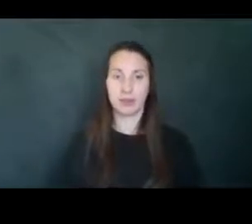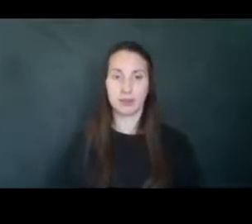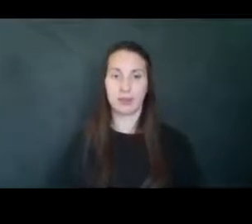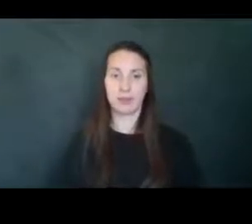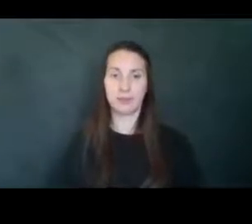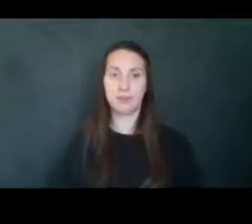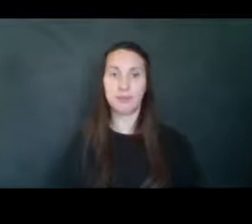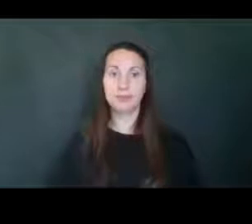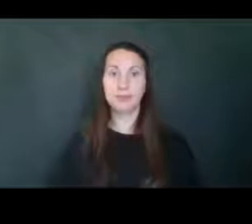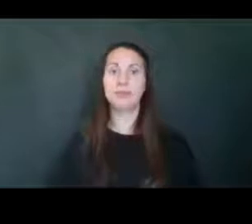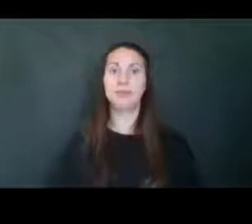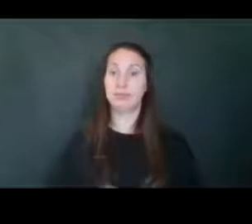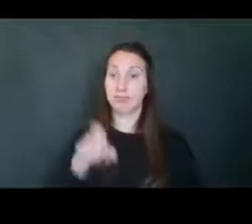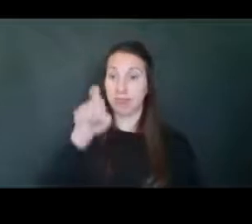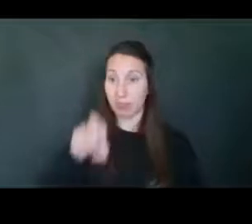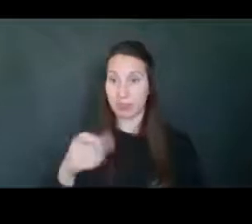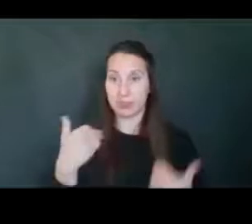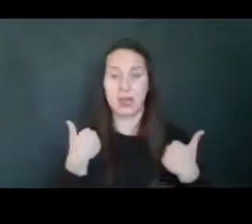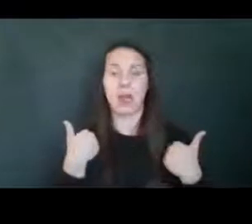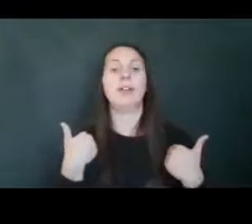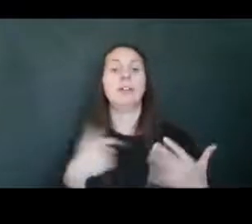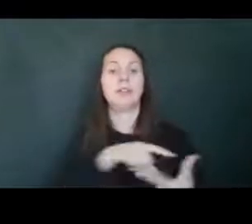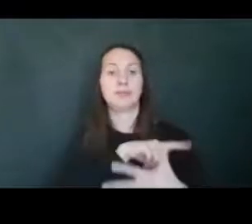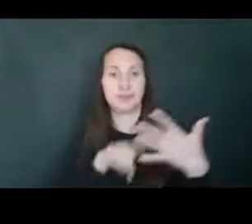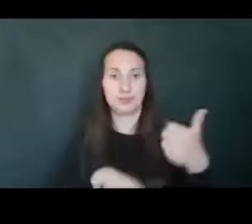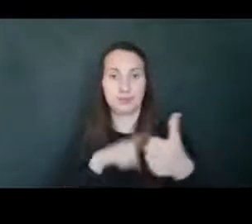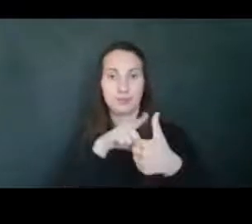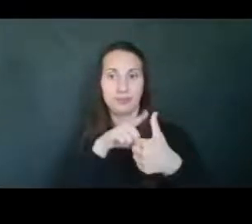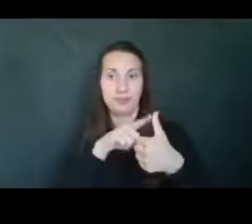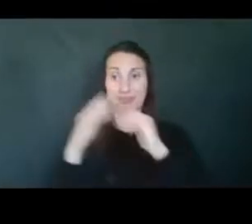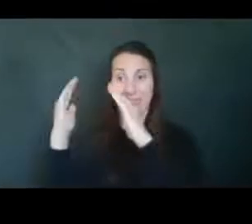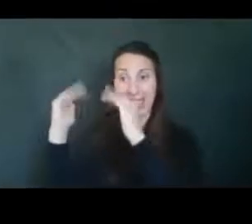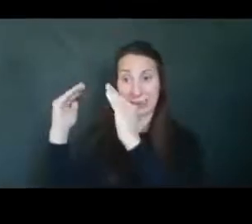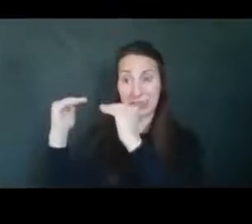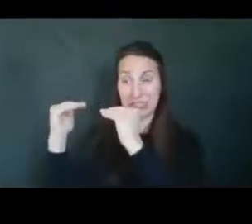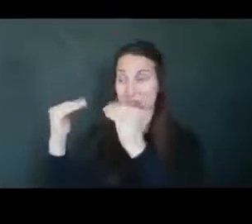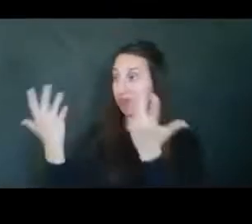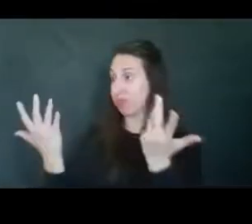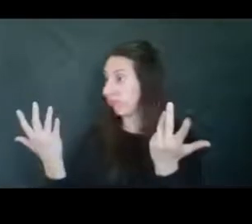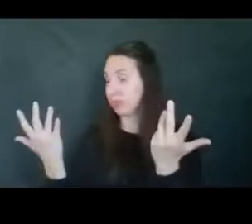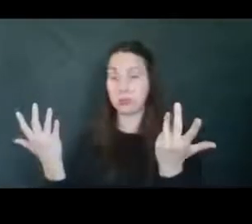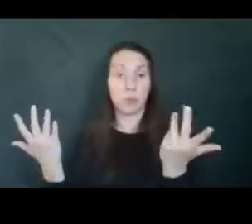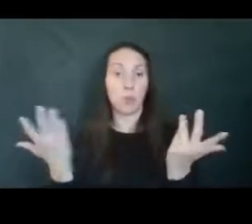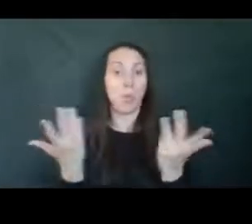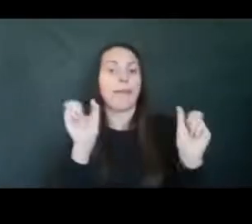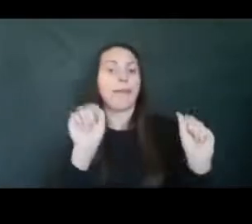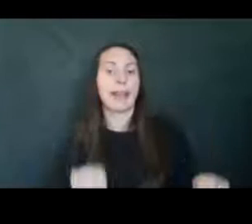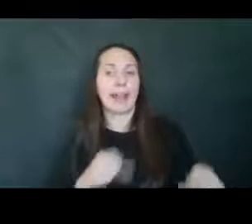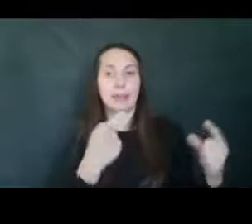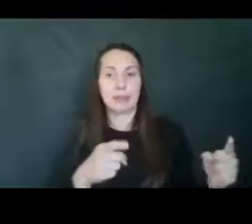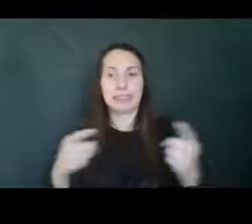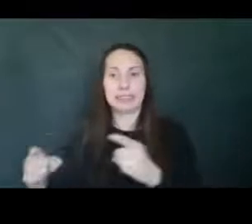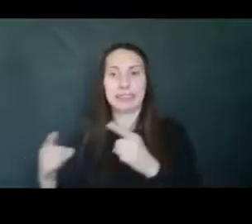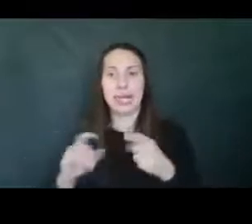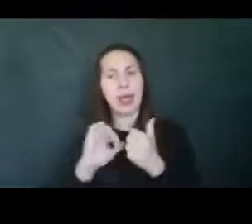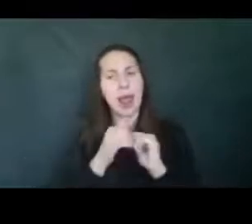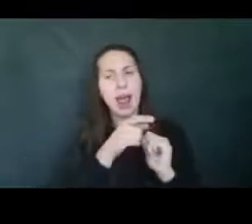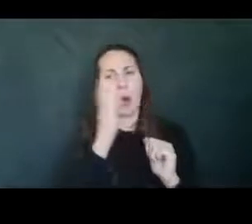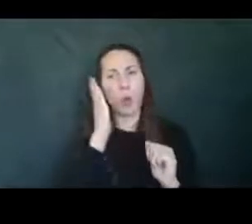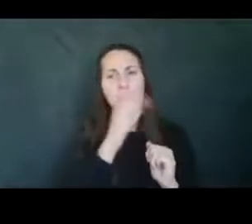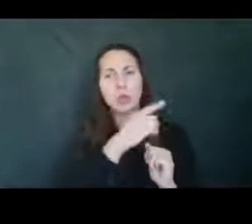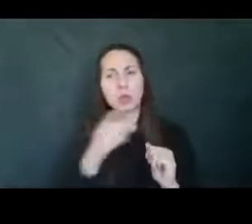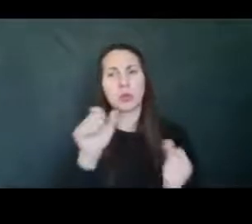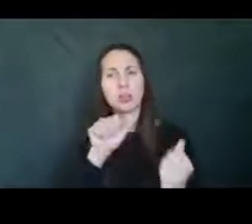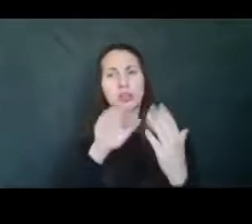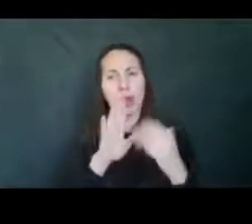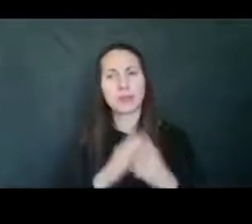These are the must-haves. Expectations. What are the parameters of what can be done? And how will you address in all of these settings